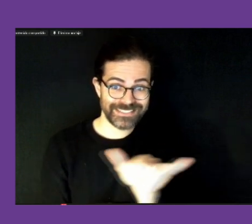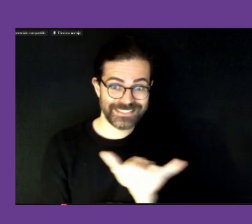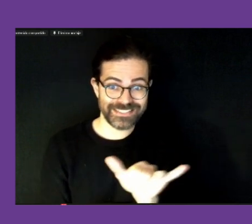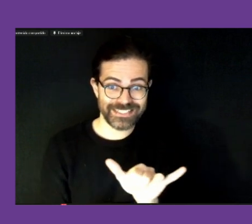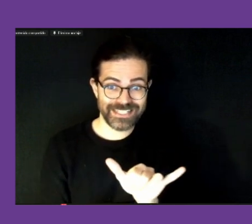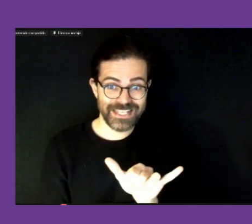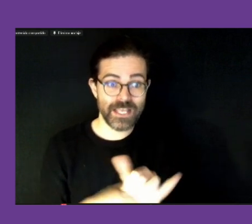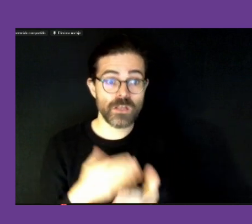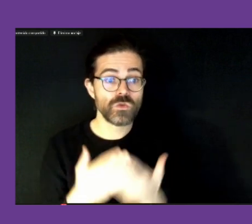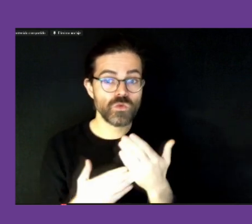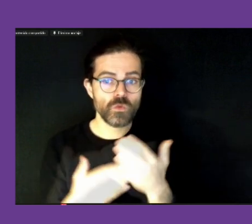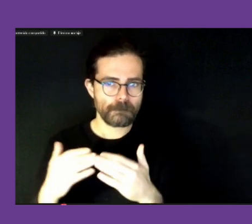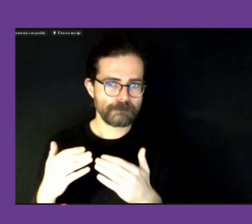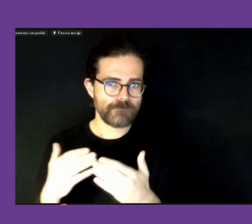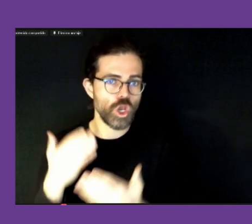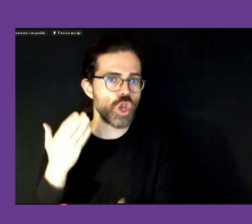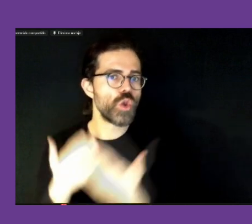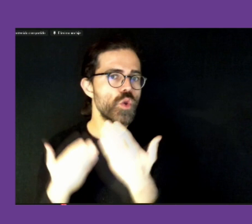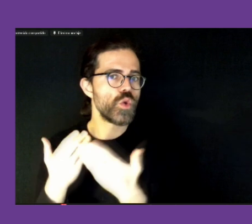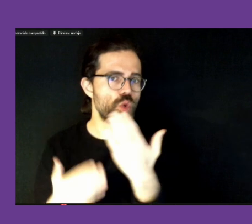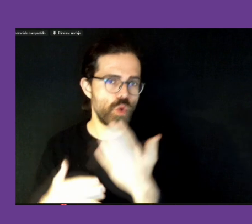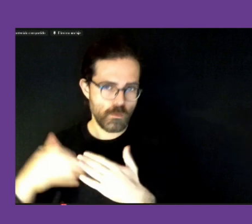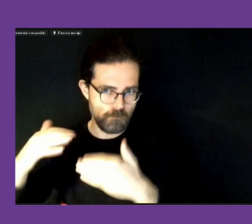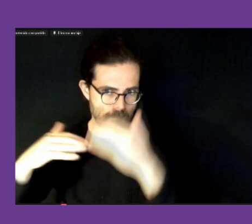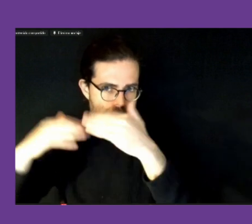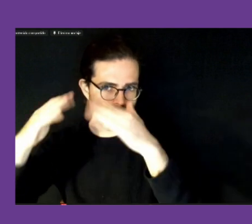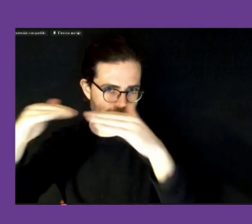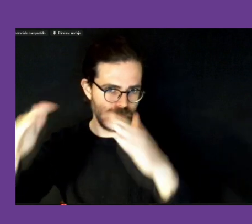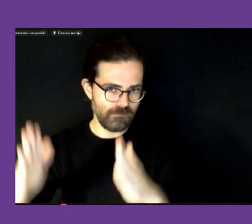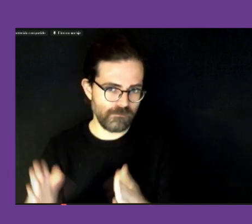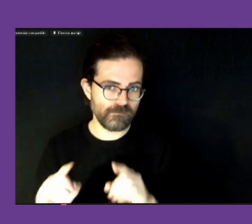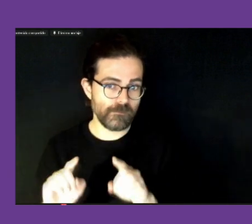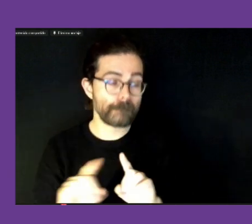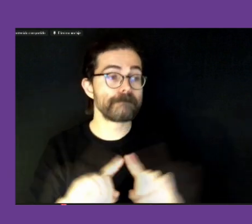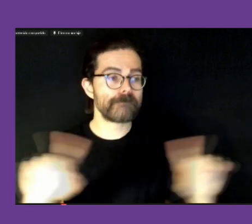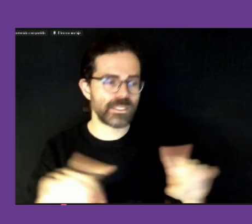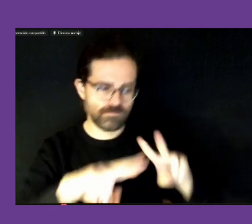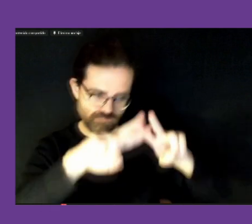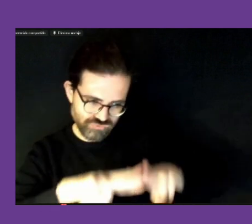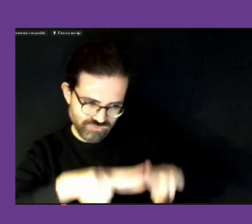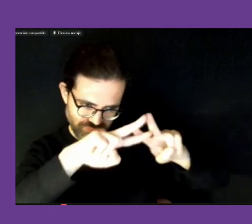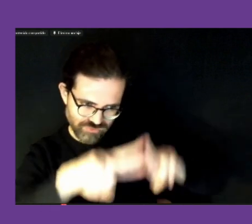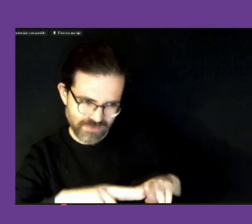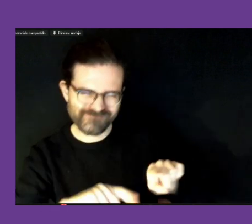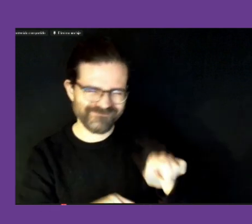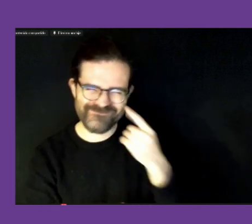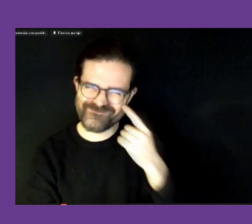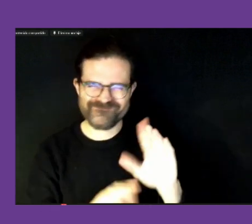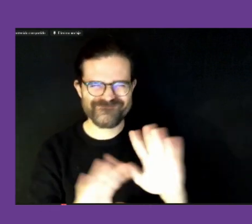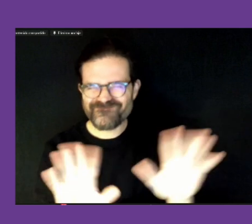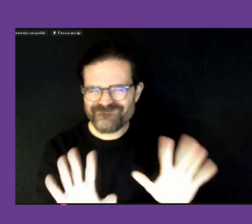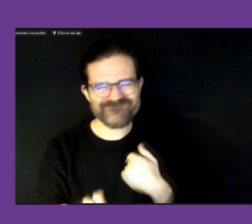new built environment. But if you cannot, because you do a study and you show that you cannot fulfill it to the same